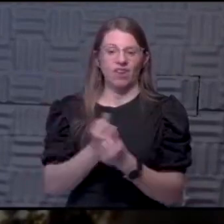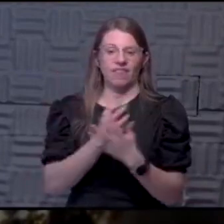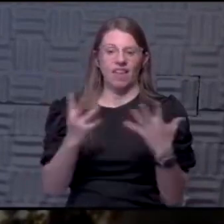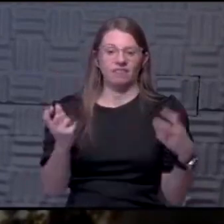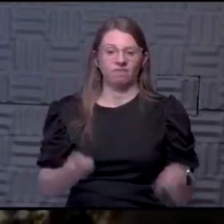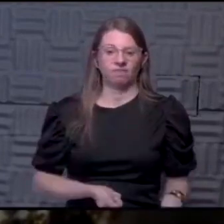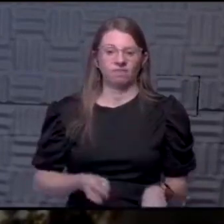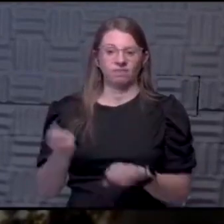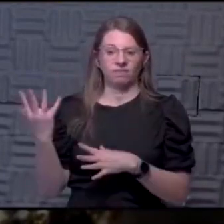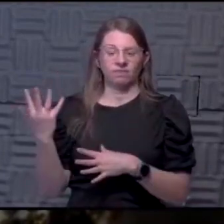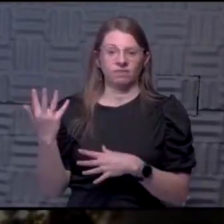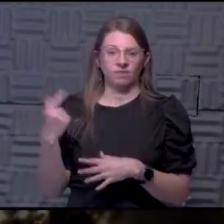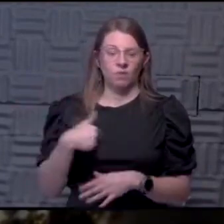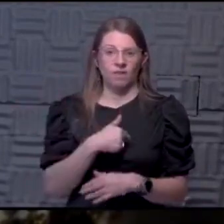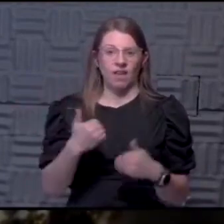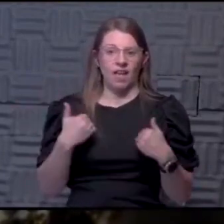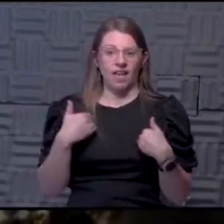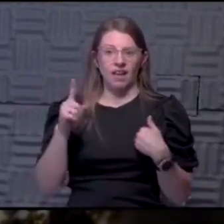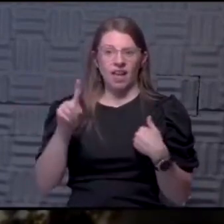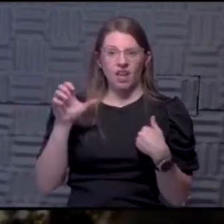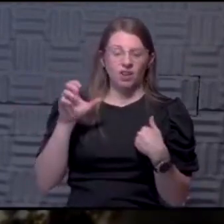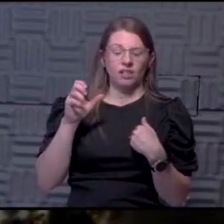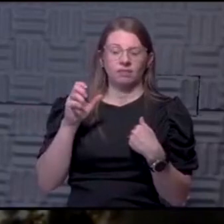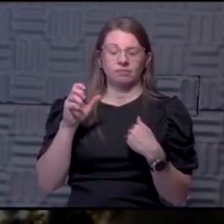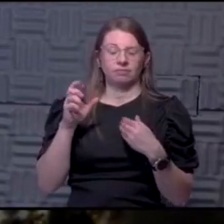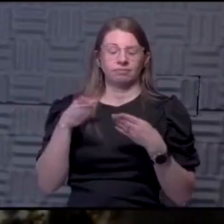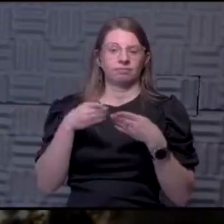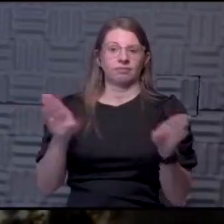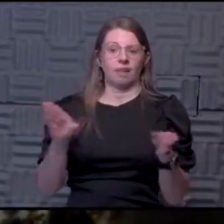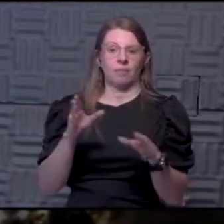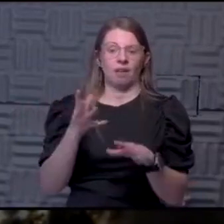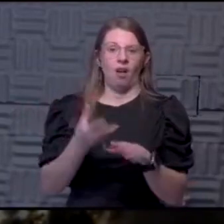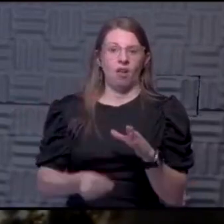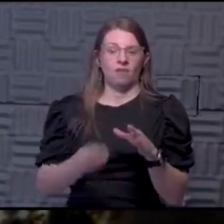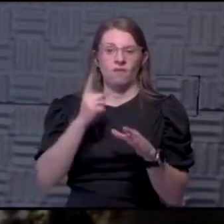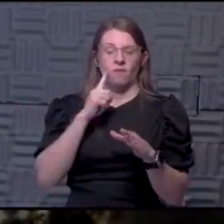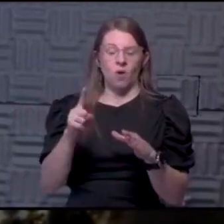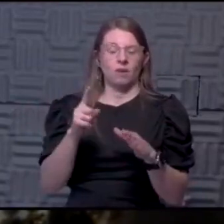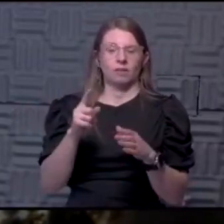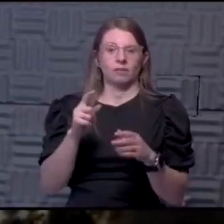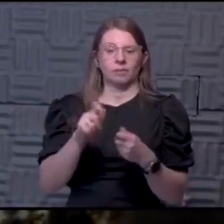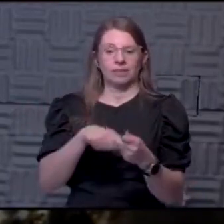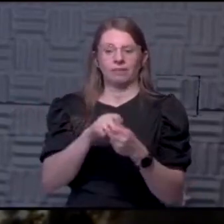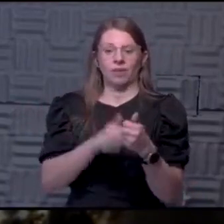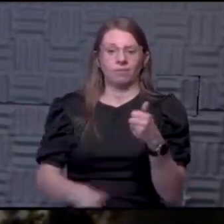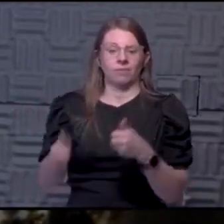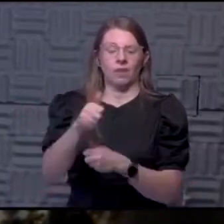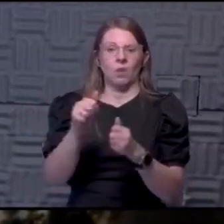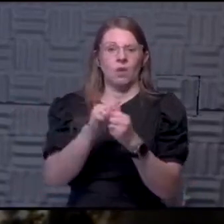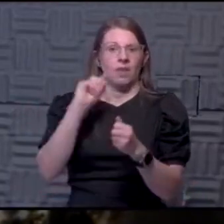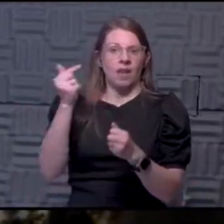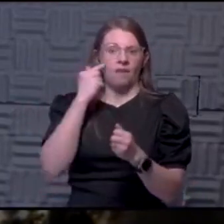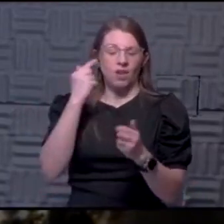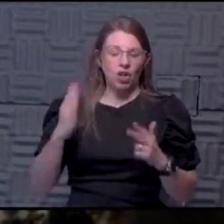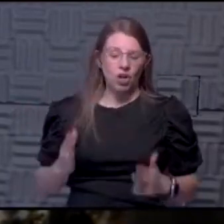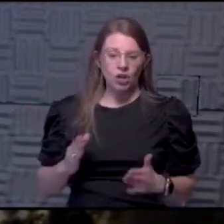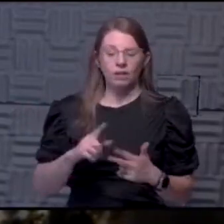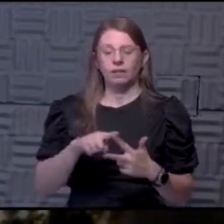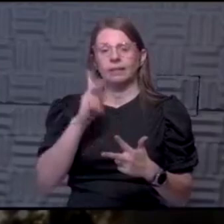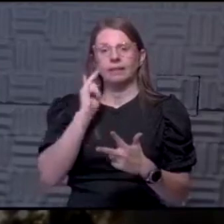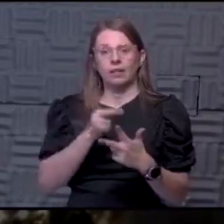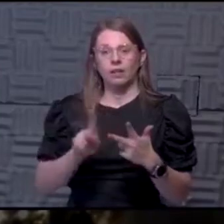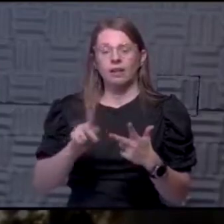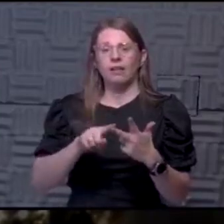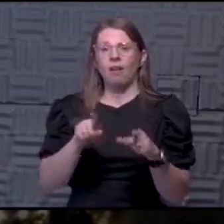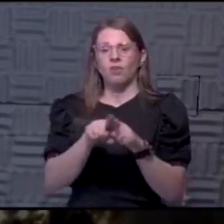had 100-year-old public health laws that allow for certain authorities with the governor, with the secretary, and with the county health